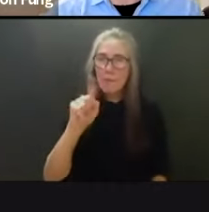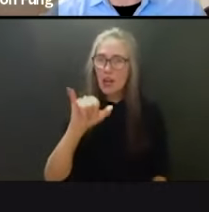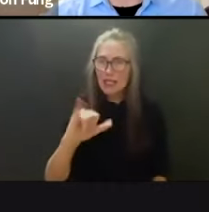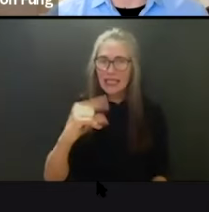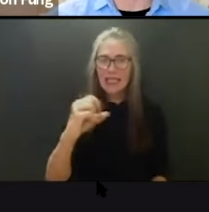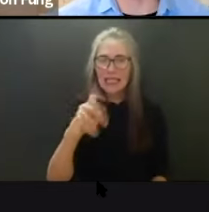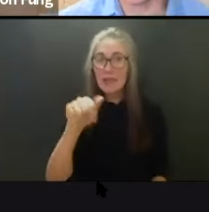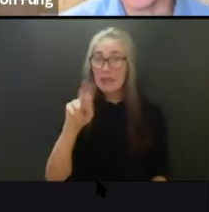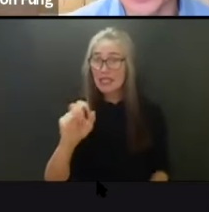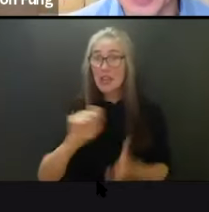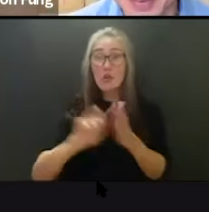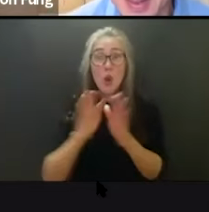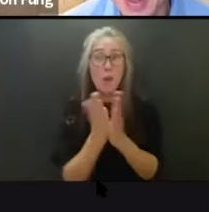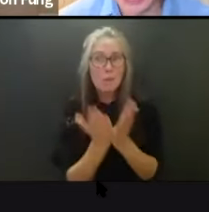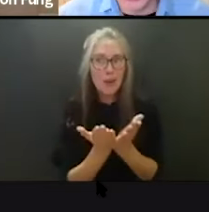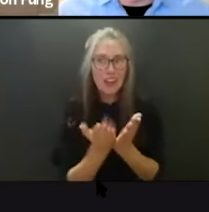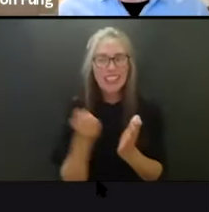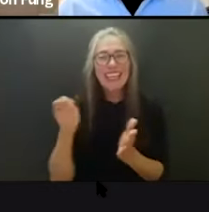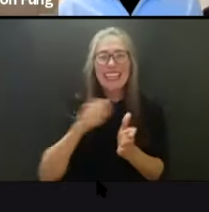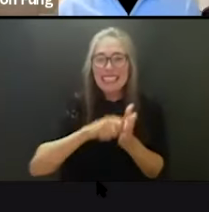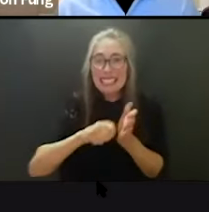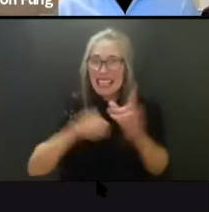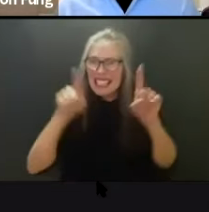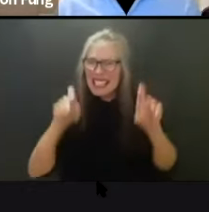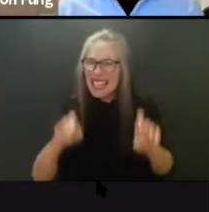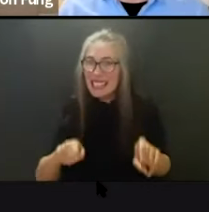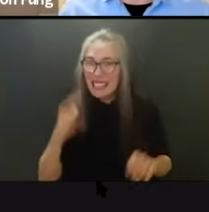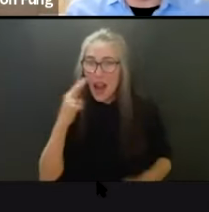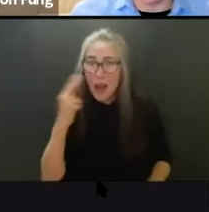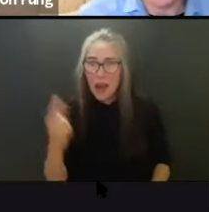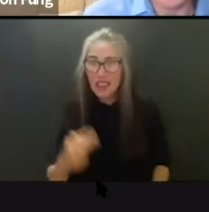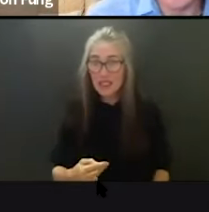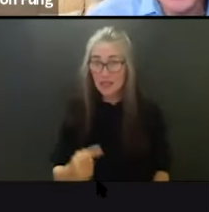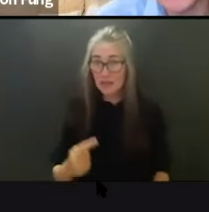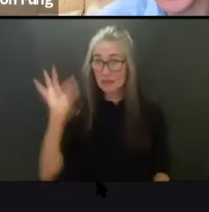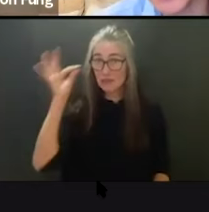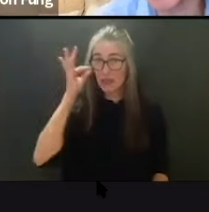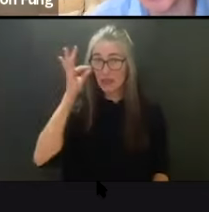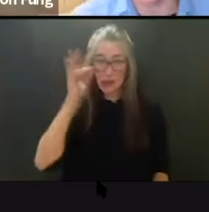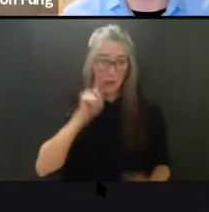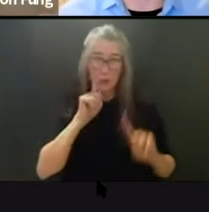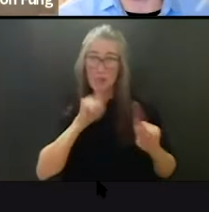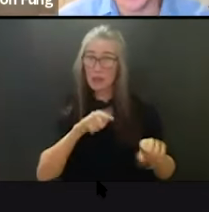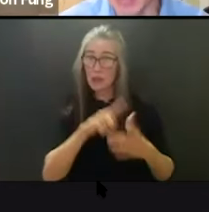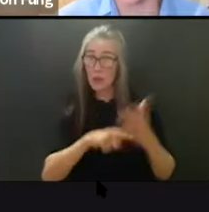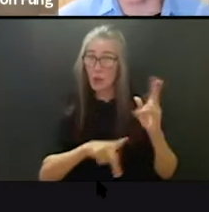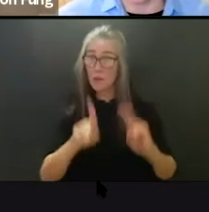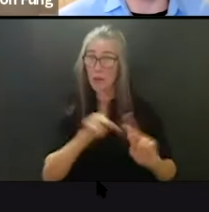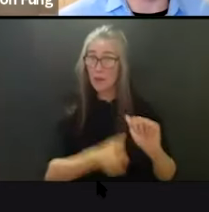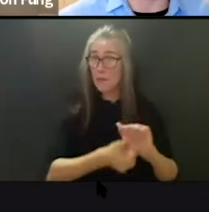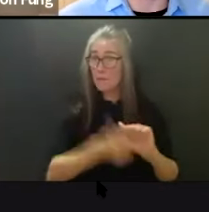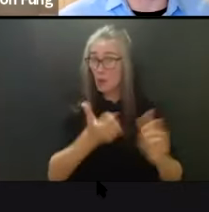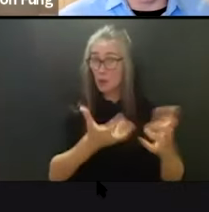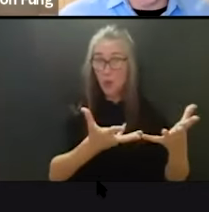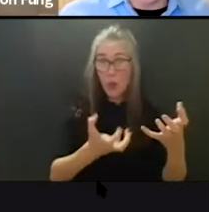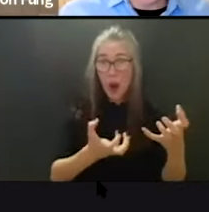important book called Affluence and Influence, in which he looked at several decades of legislation and tested this hypothesis is how responsive